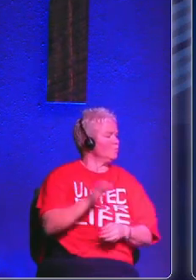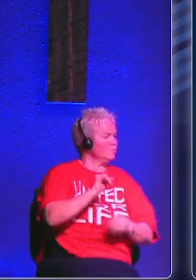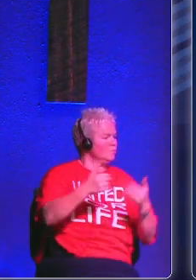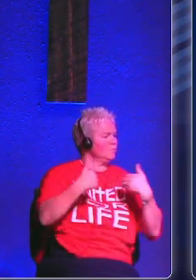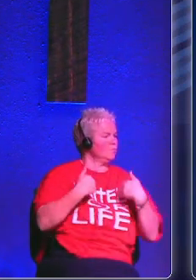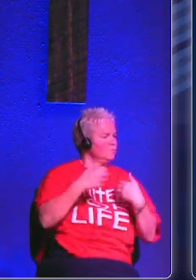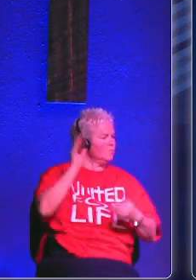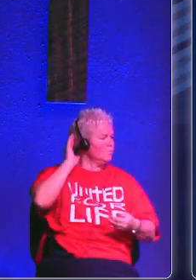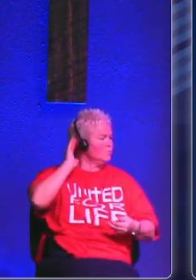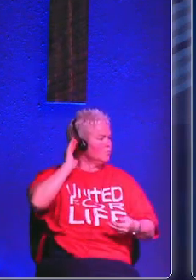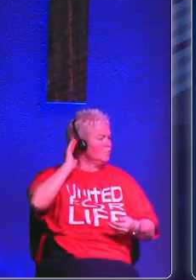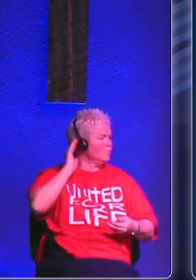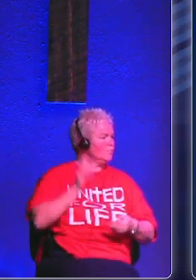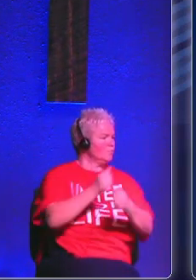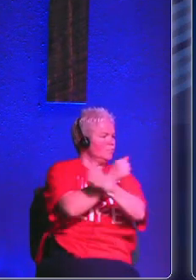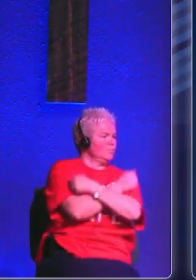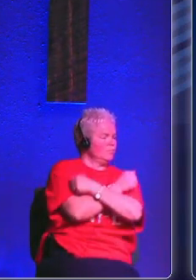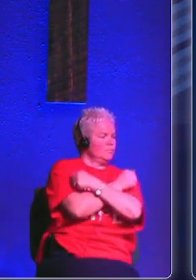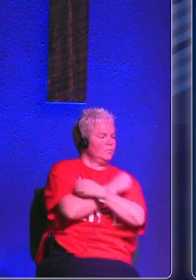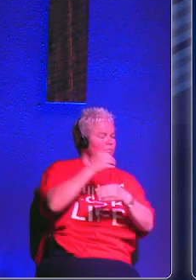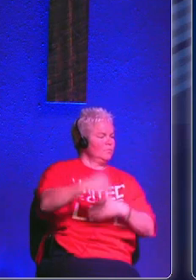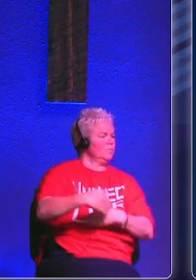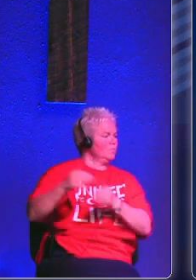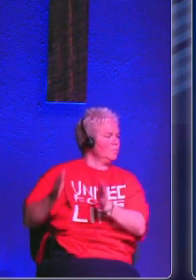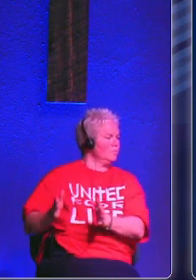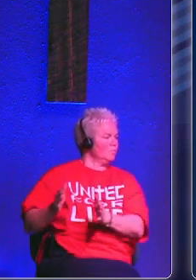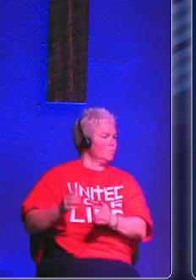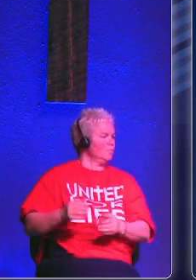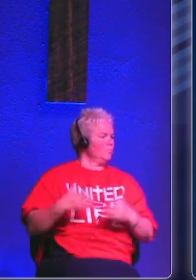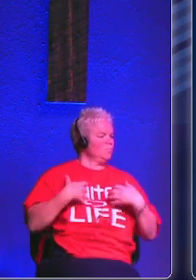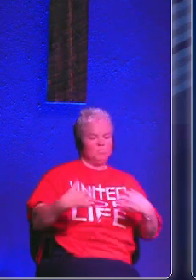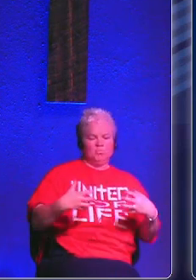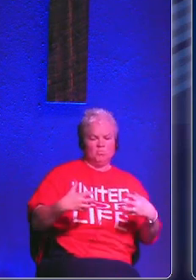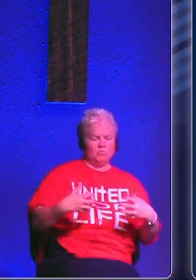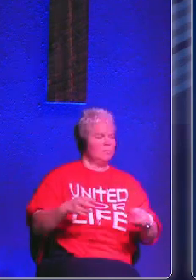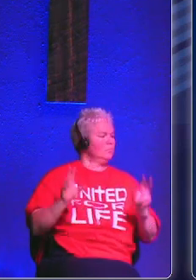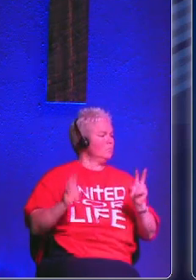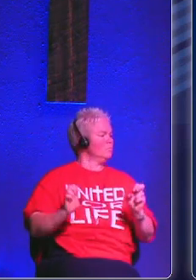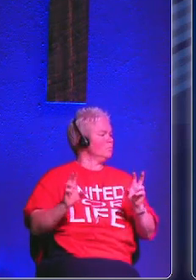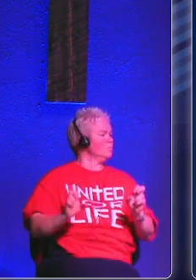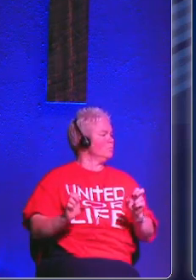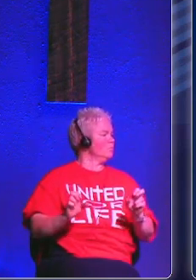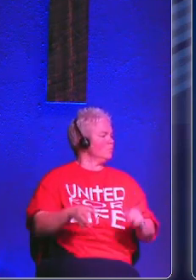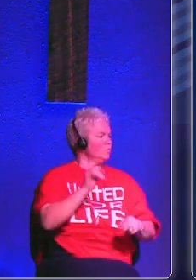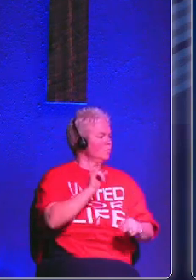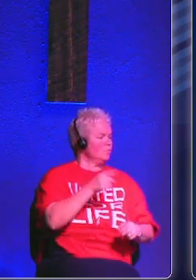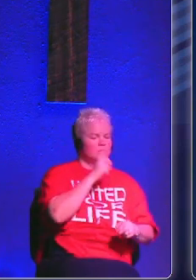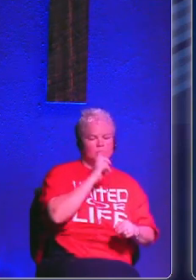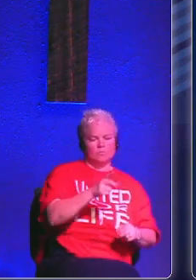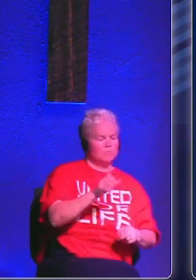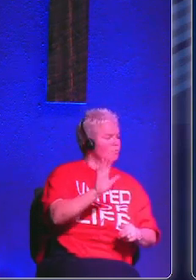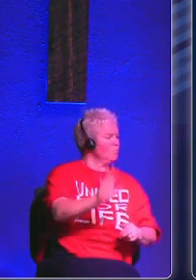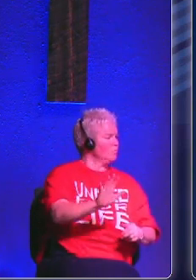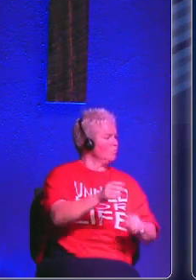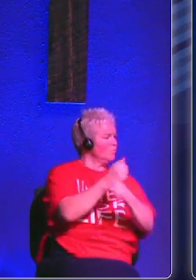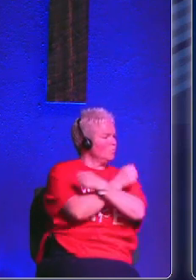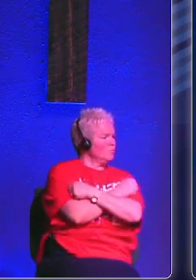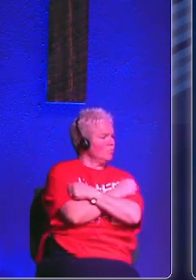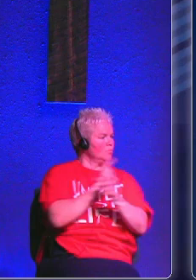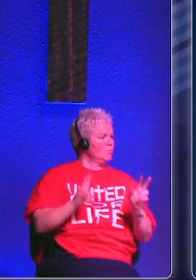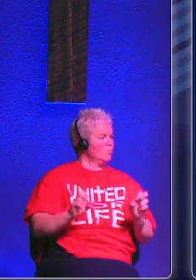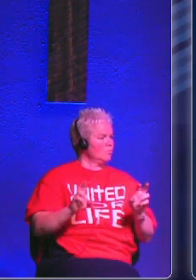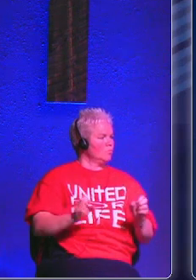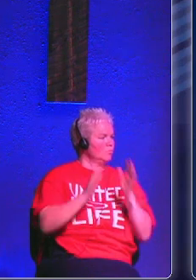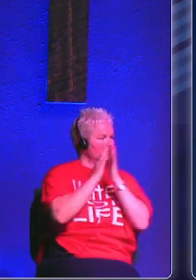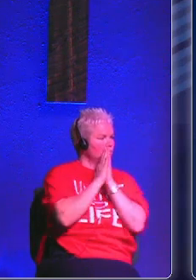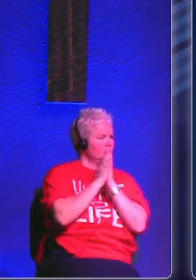your enemies and pray for those who persecute you. Oh, that's easy. Oh,